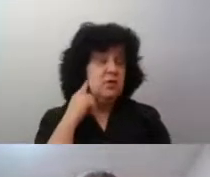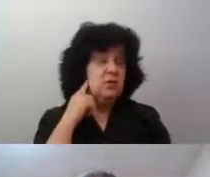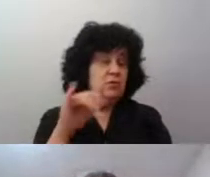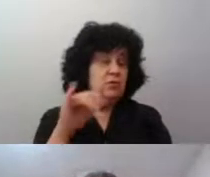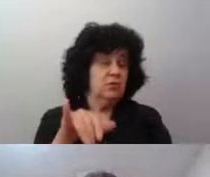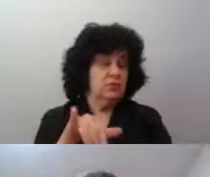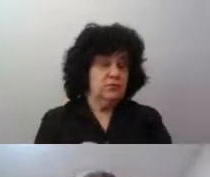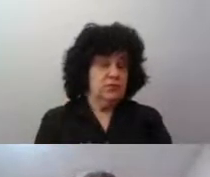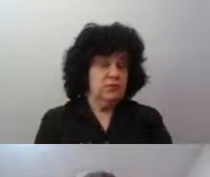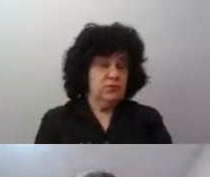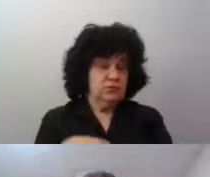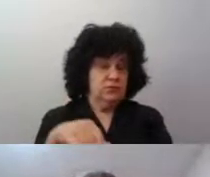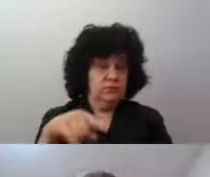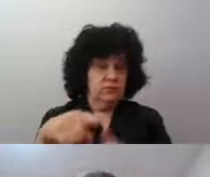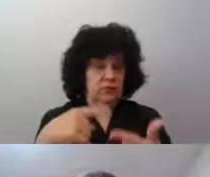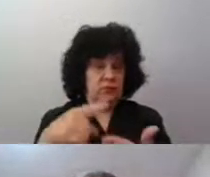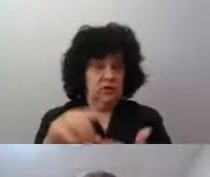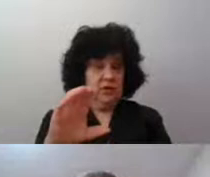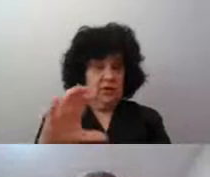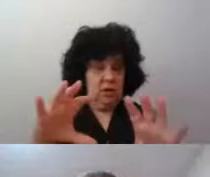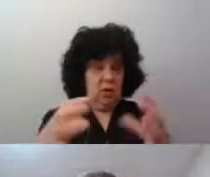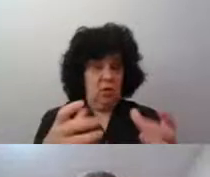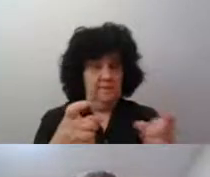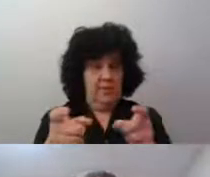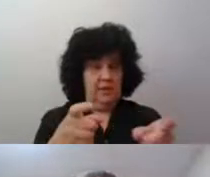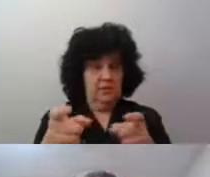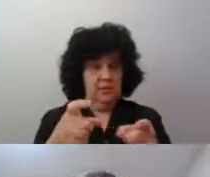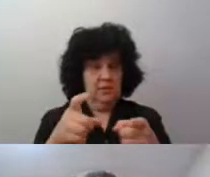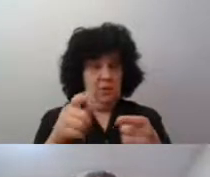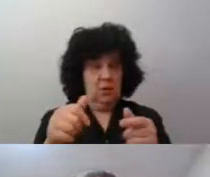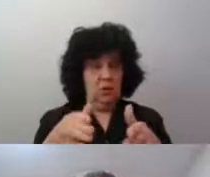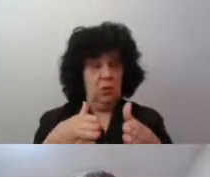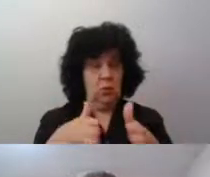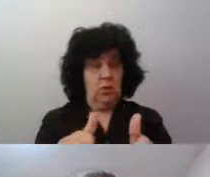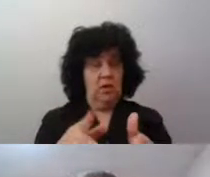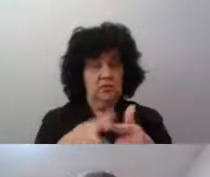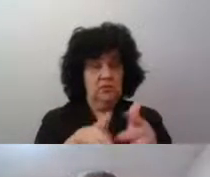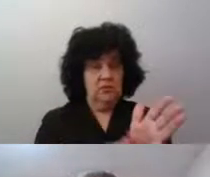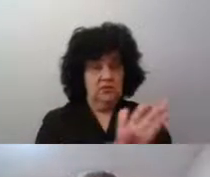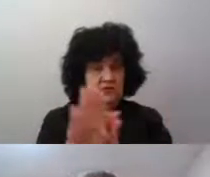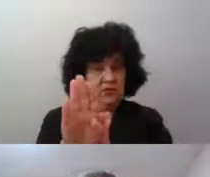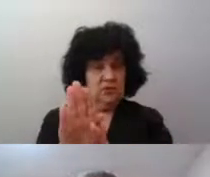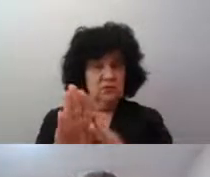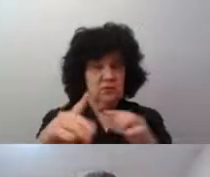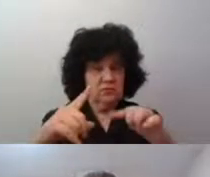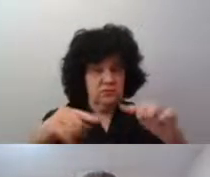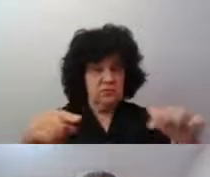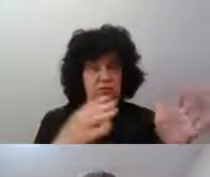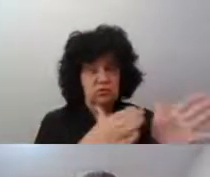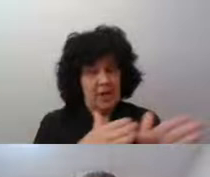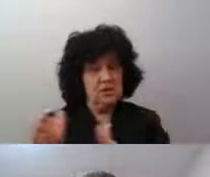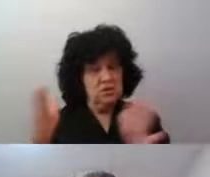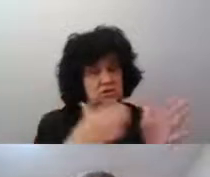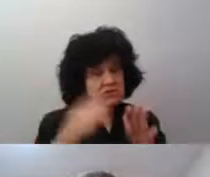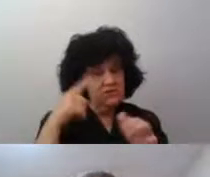has gone to category management as a way of developing SMEs in various categories and developing strategies